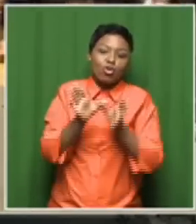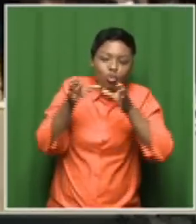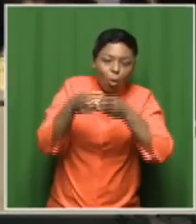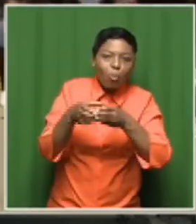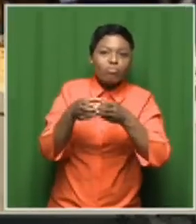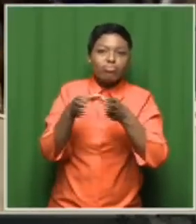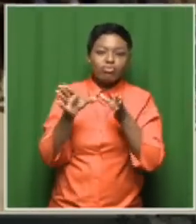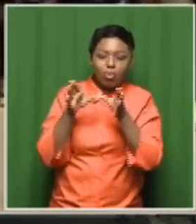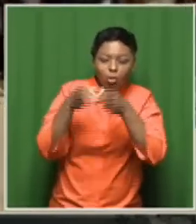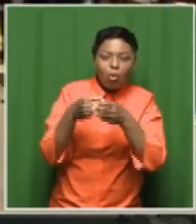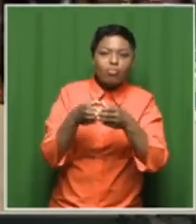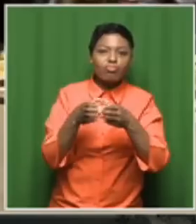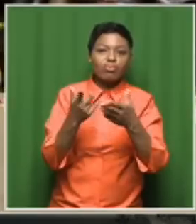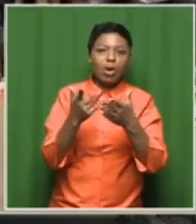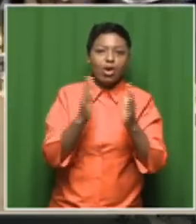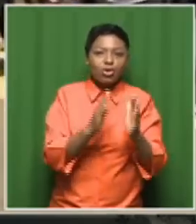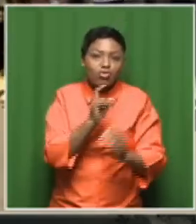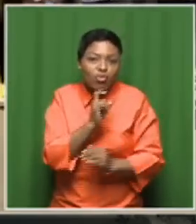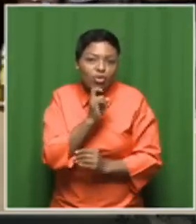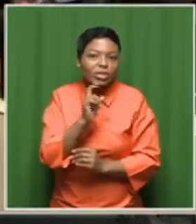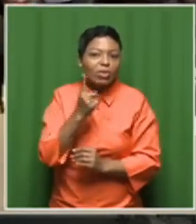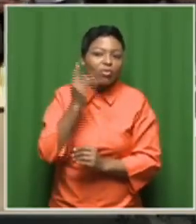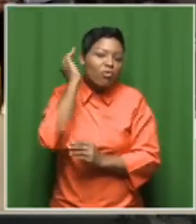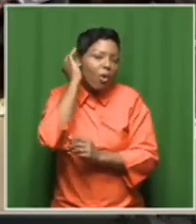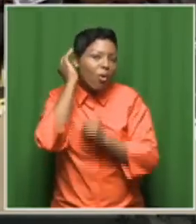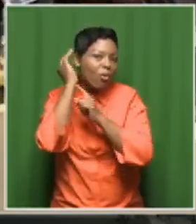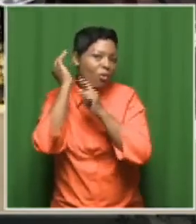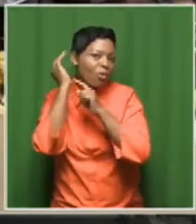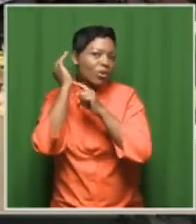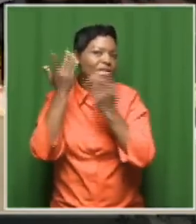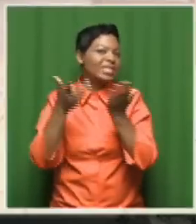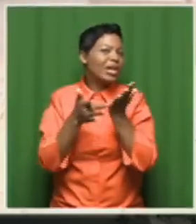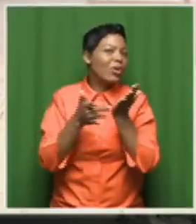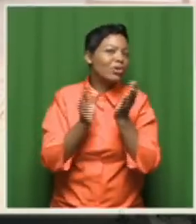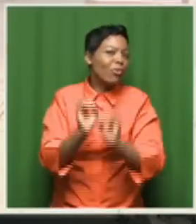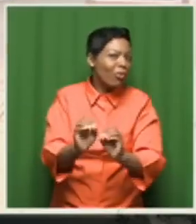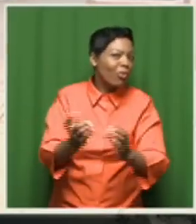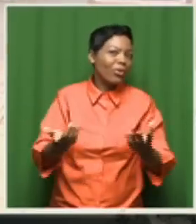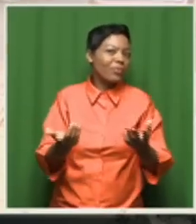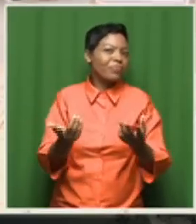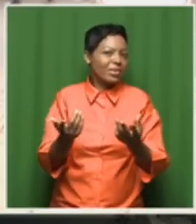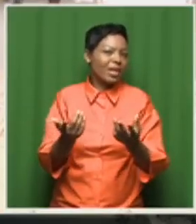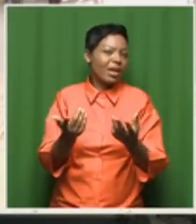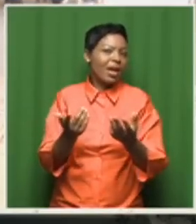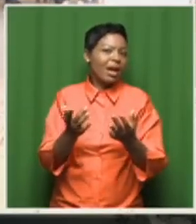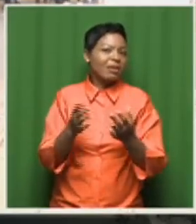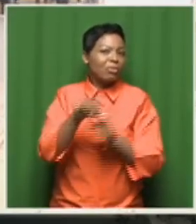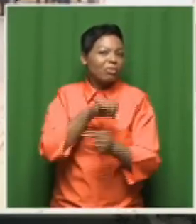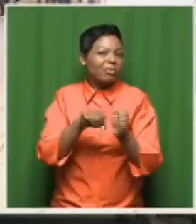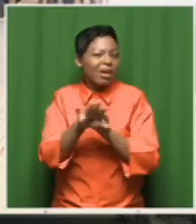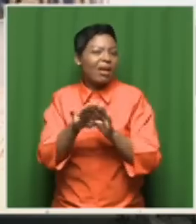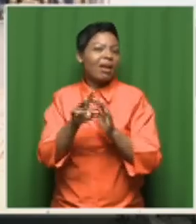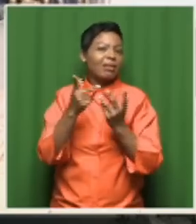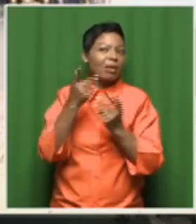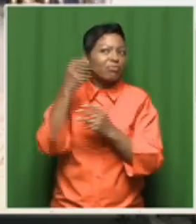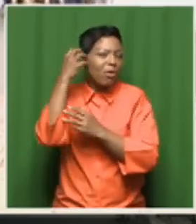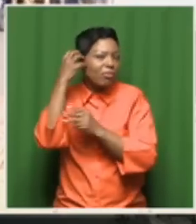using cell phone technology, use modern communications technology, but keep